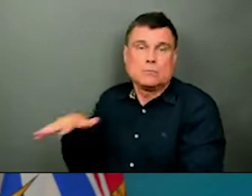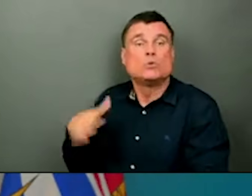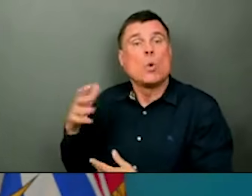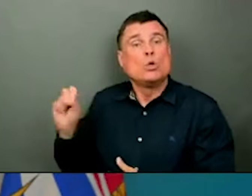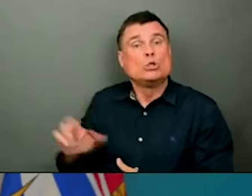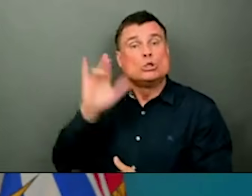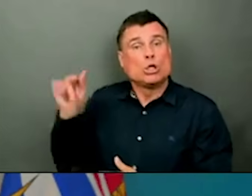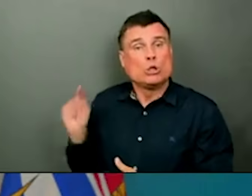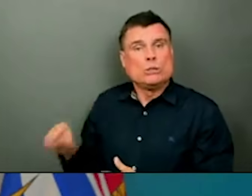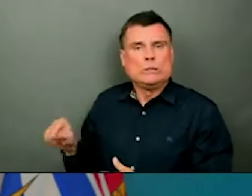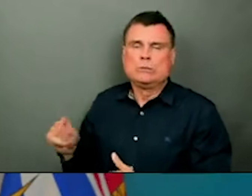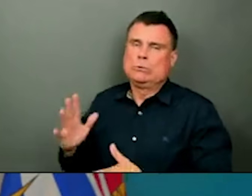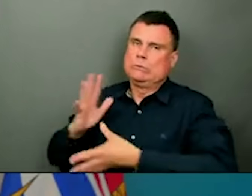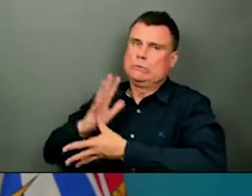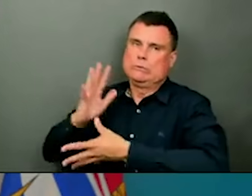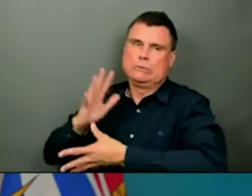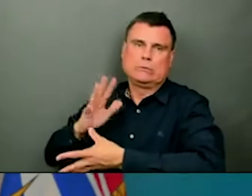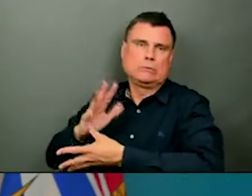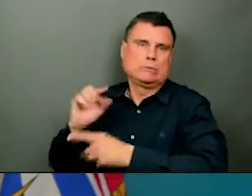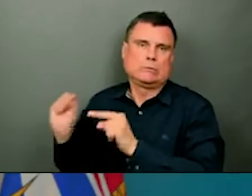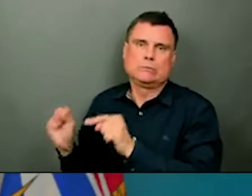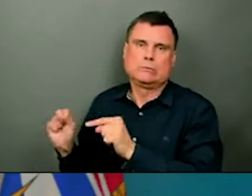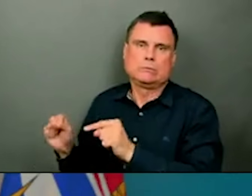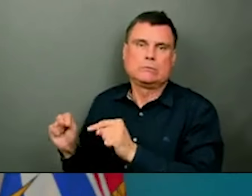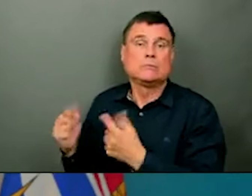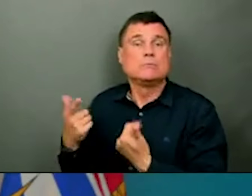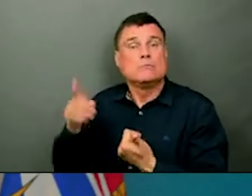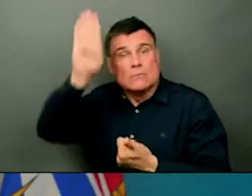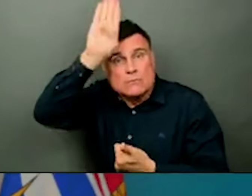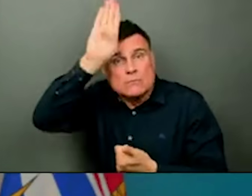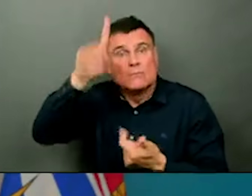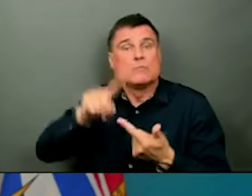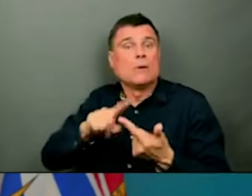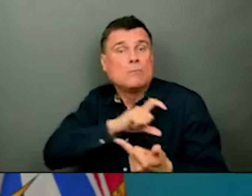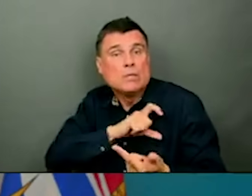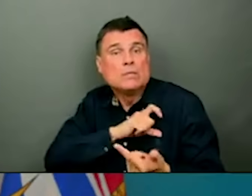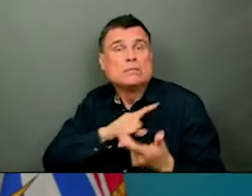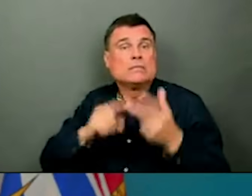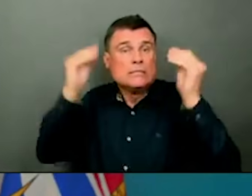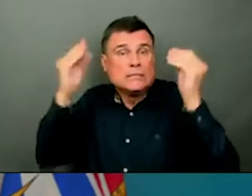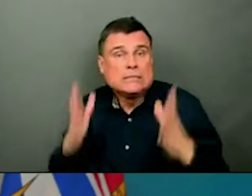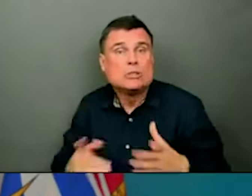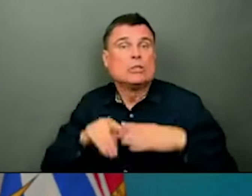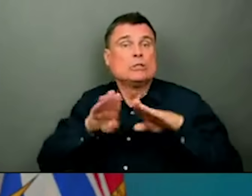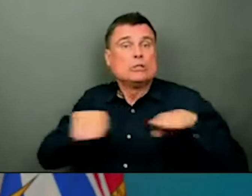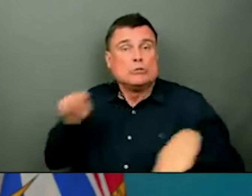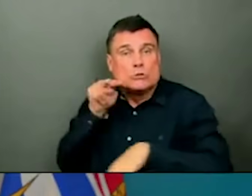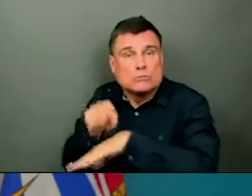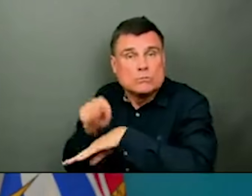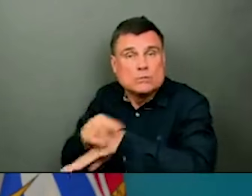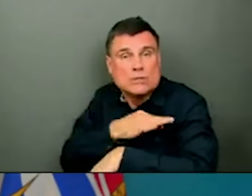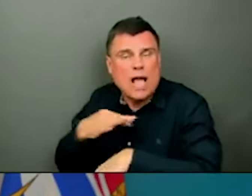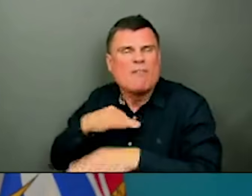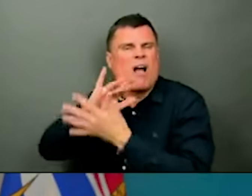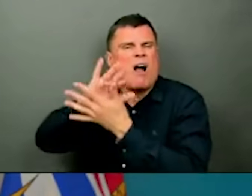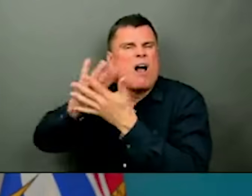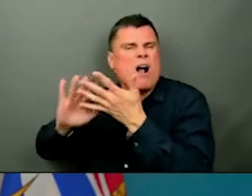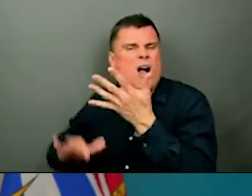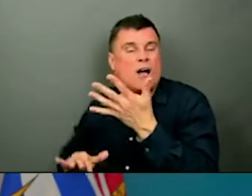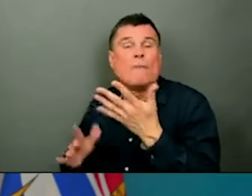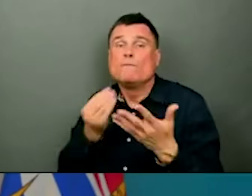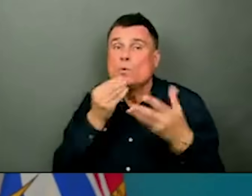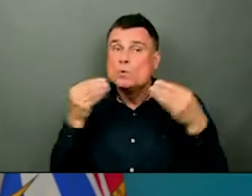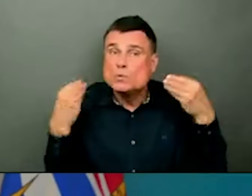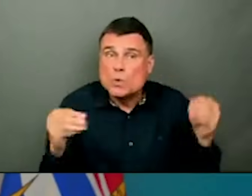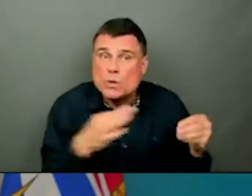of all of those groups of frontline workers, and they're going to continue to be as we continue to focus on different groups of frontline workers, for example, grocery workers,